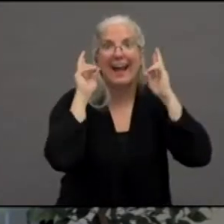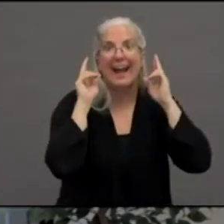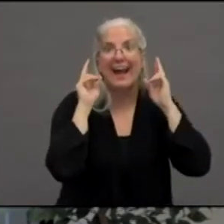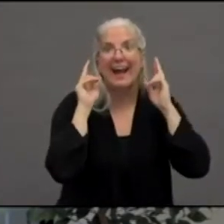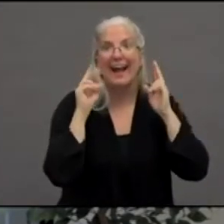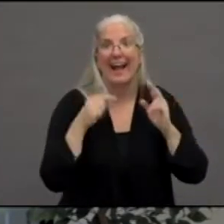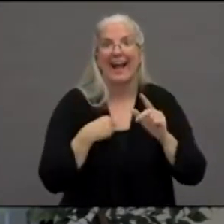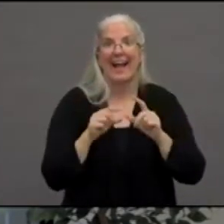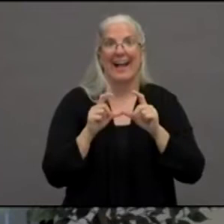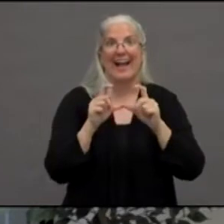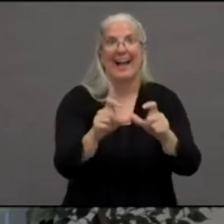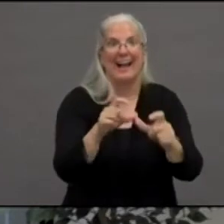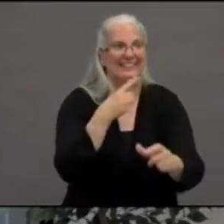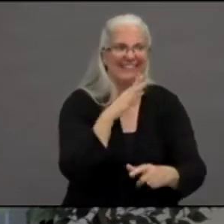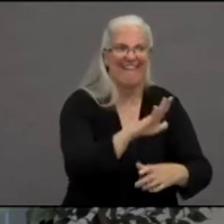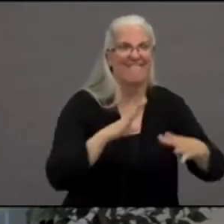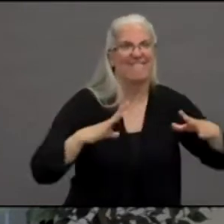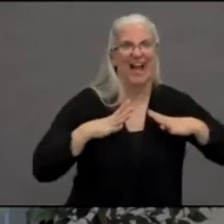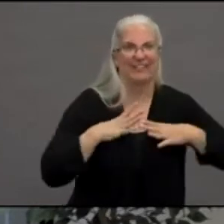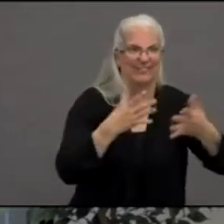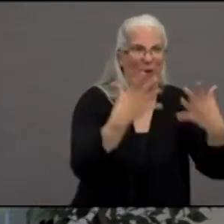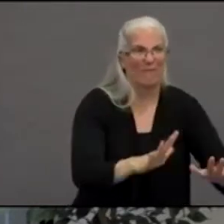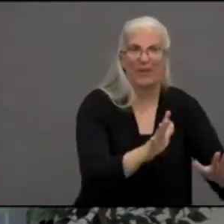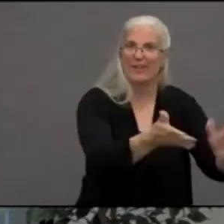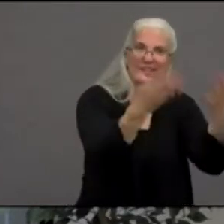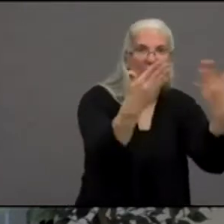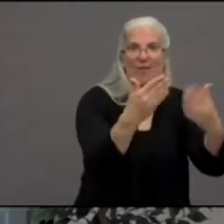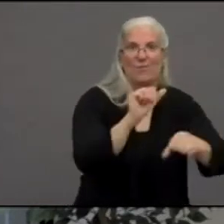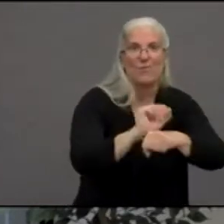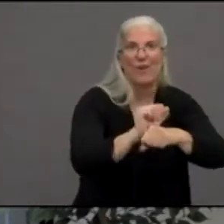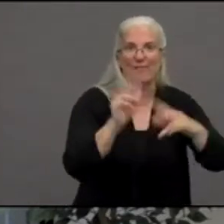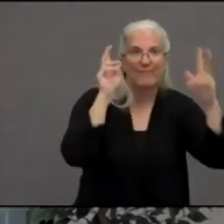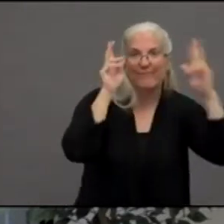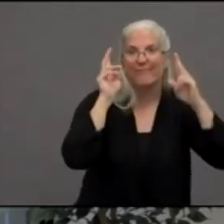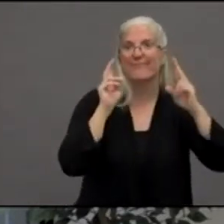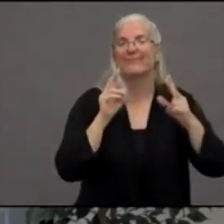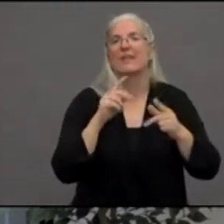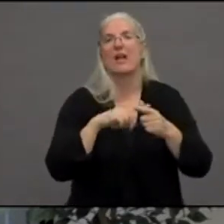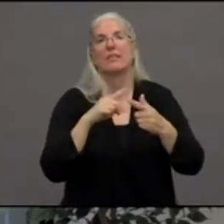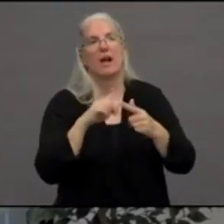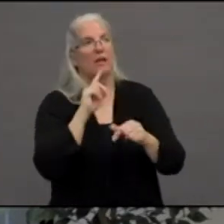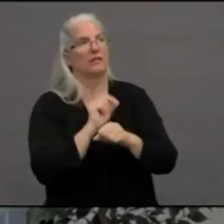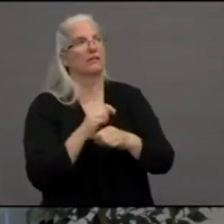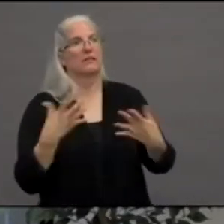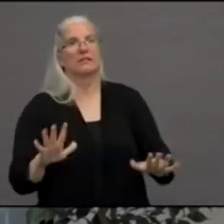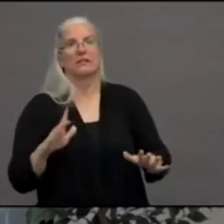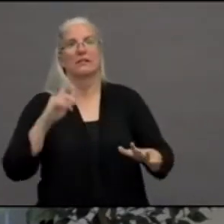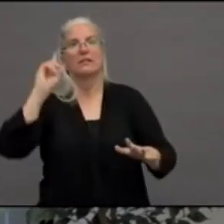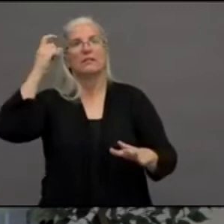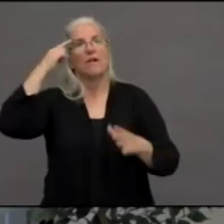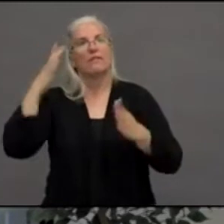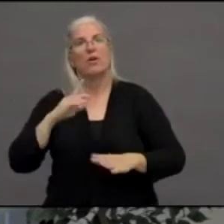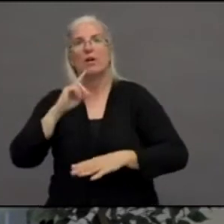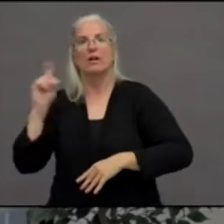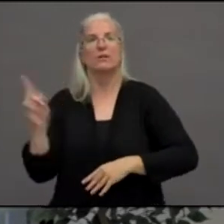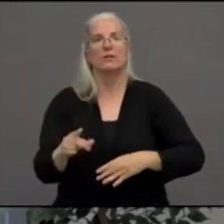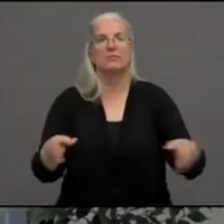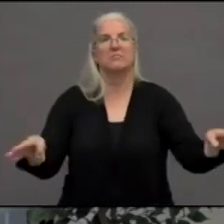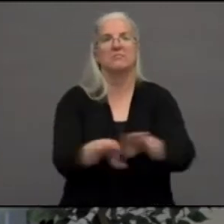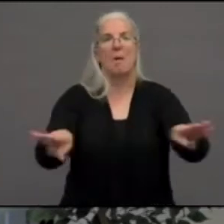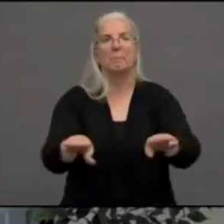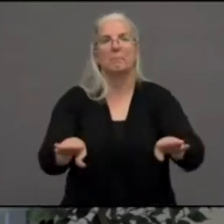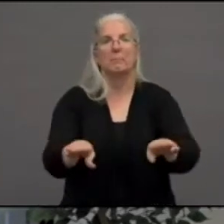is over, and we were joking, and just within a few seconds, I heard the air go out of the room because the governor made the announcement that they had to